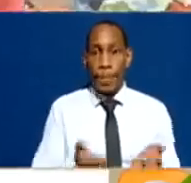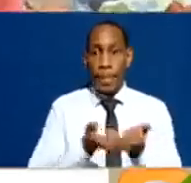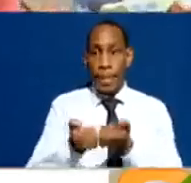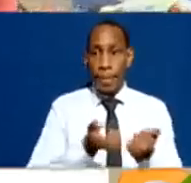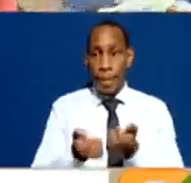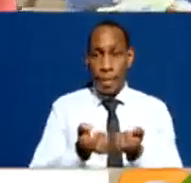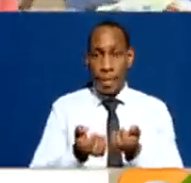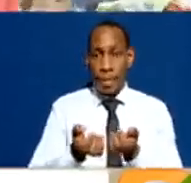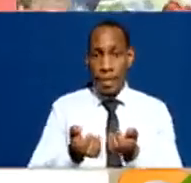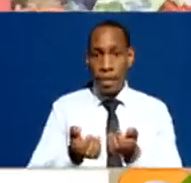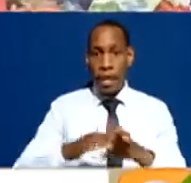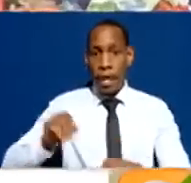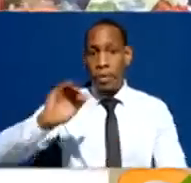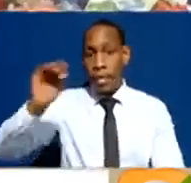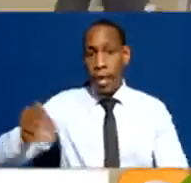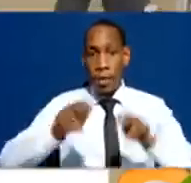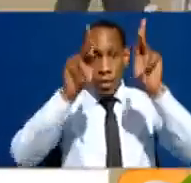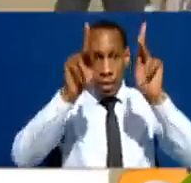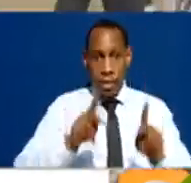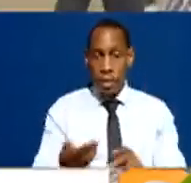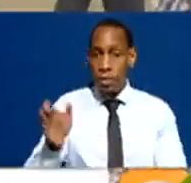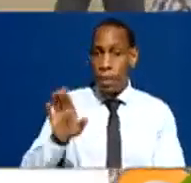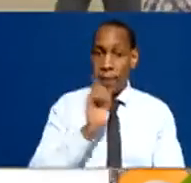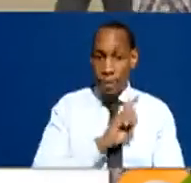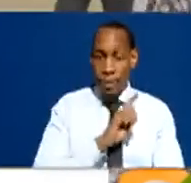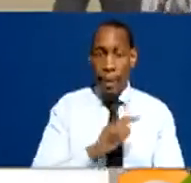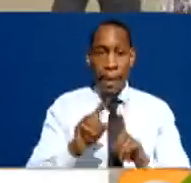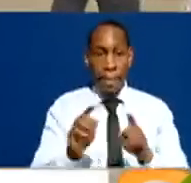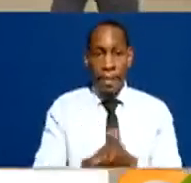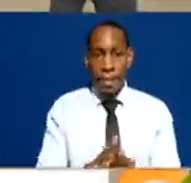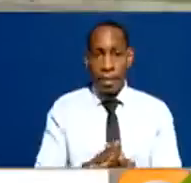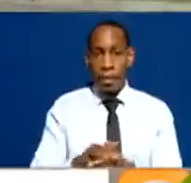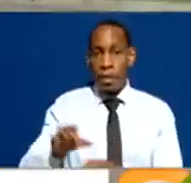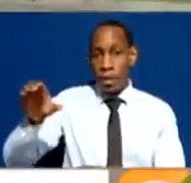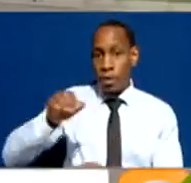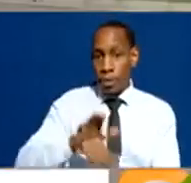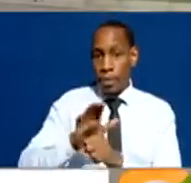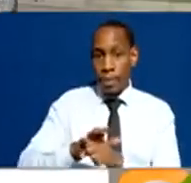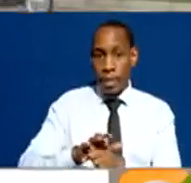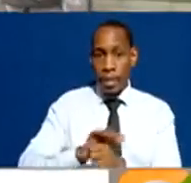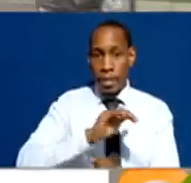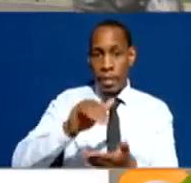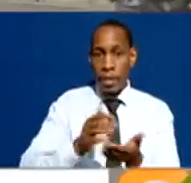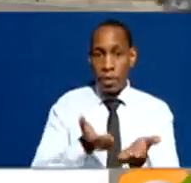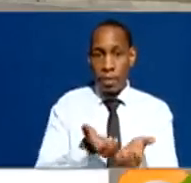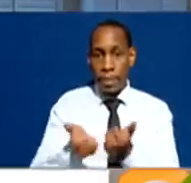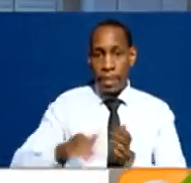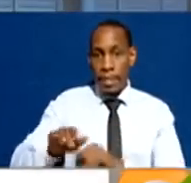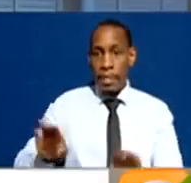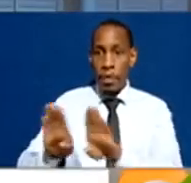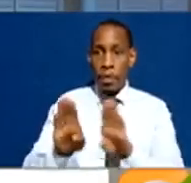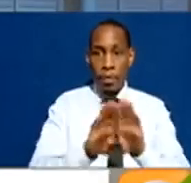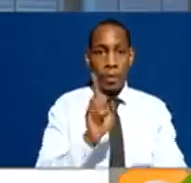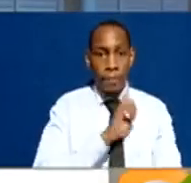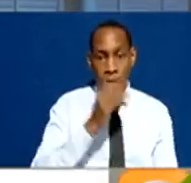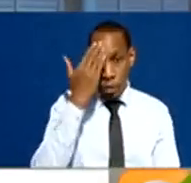Businesses on the outskirts of the city have resumed, even though a number of shops in the central business district remain closed